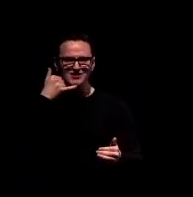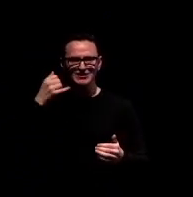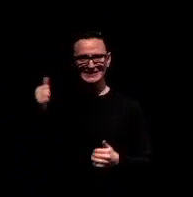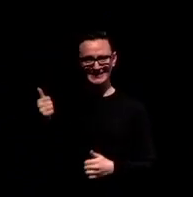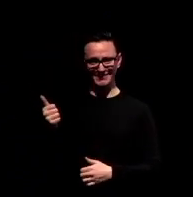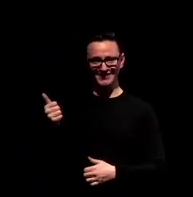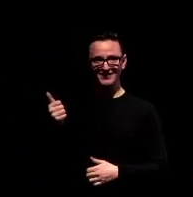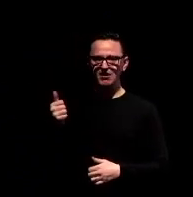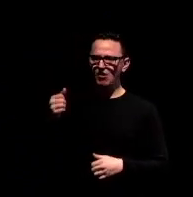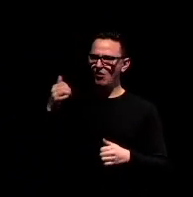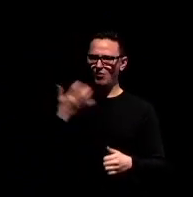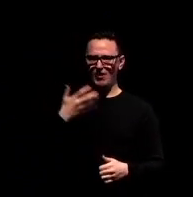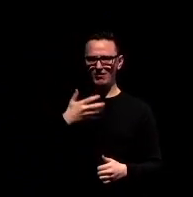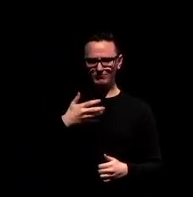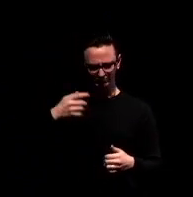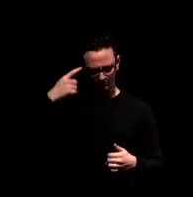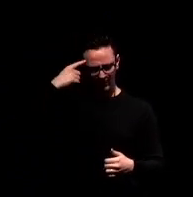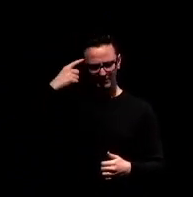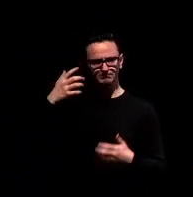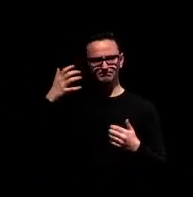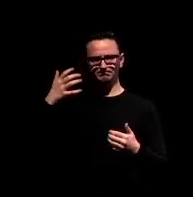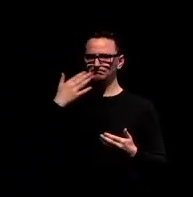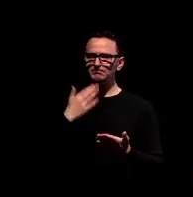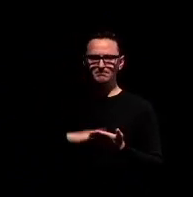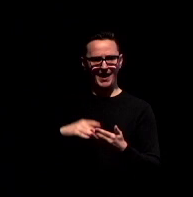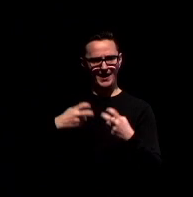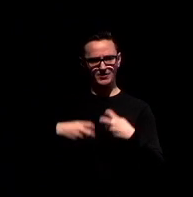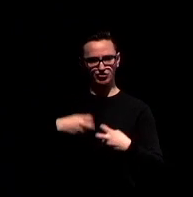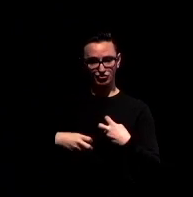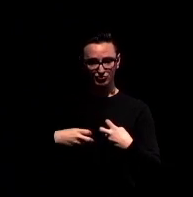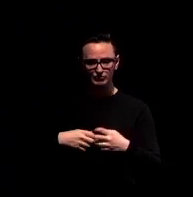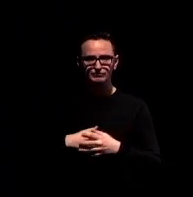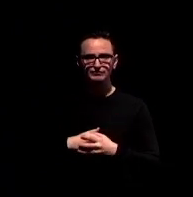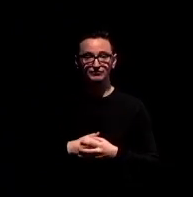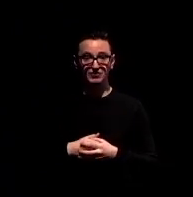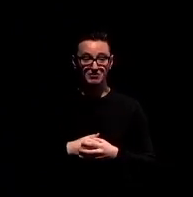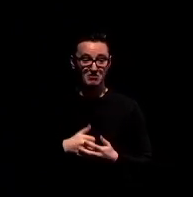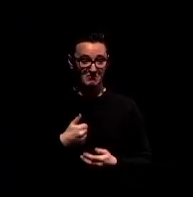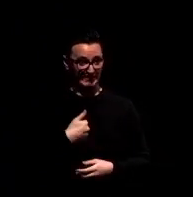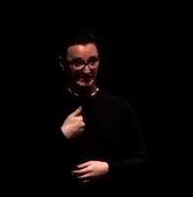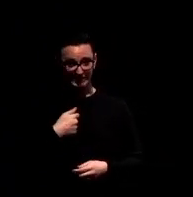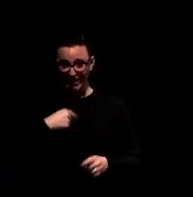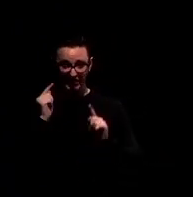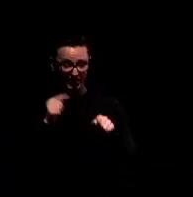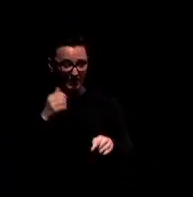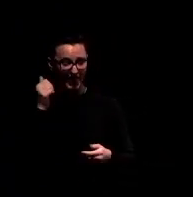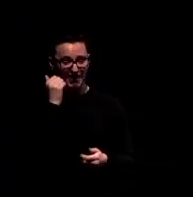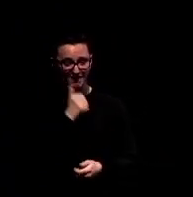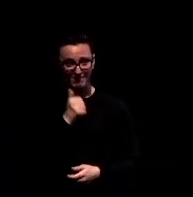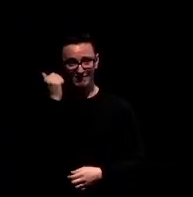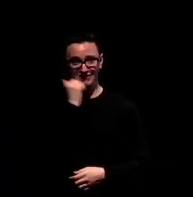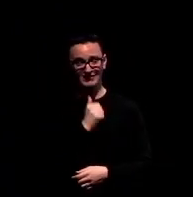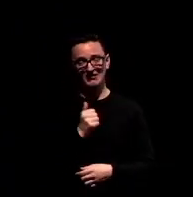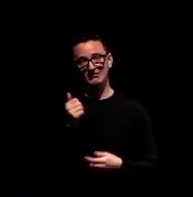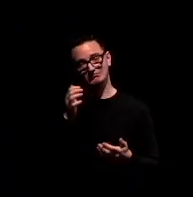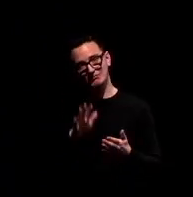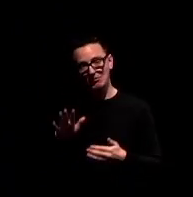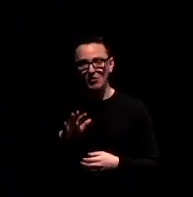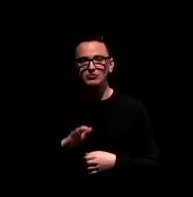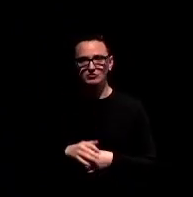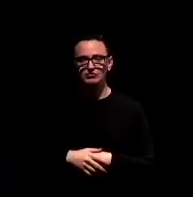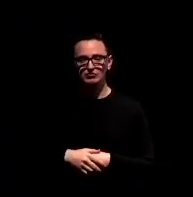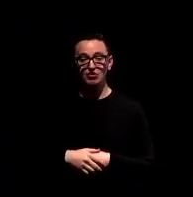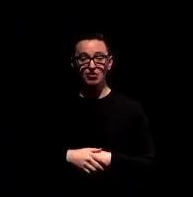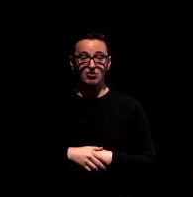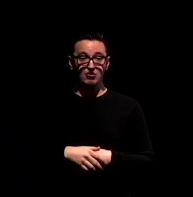my call, my letter, my email isn't going to matter, because I'm there almost every day, and I can see that it really does. And the only way that